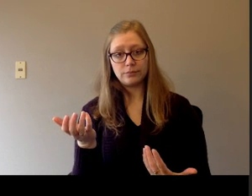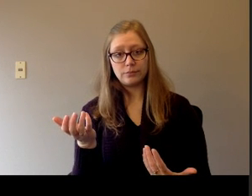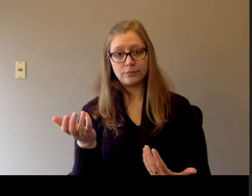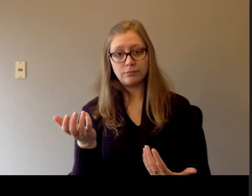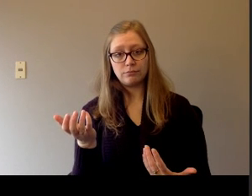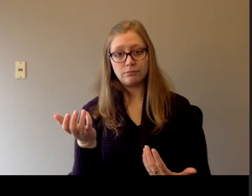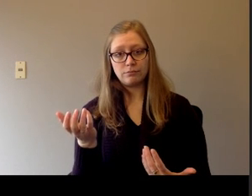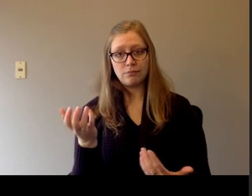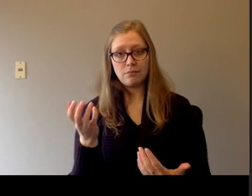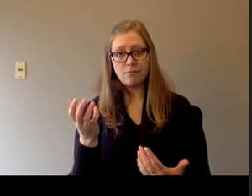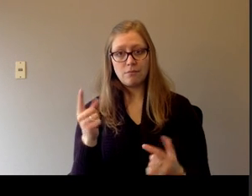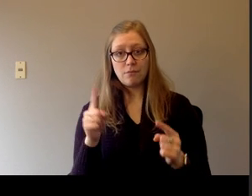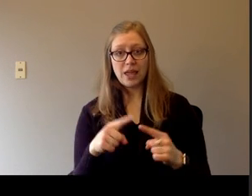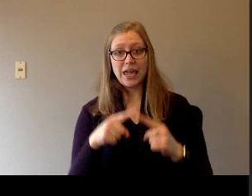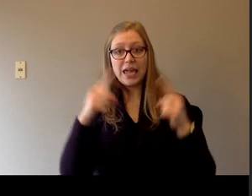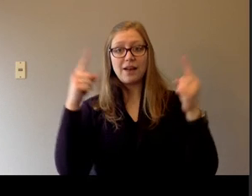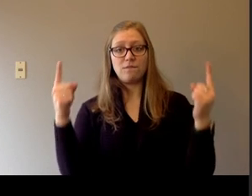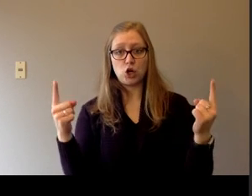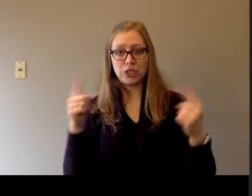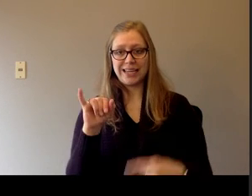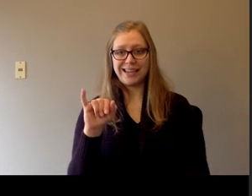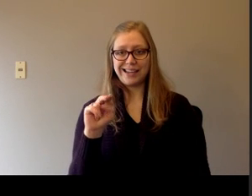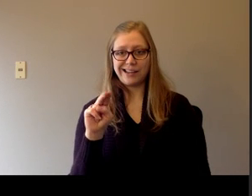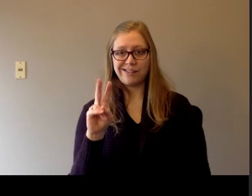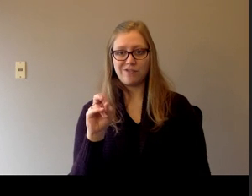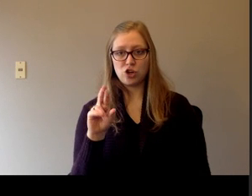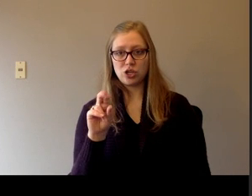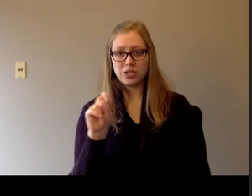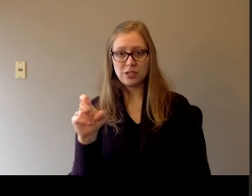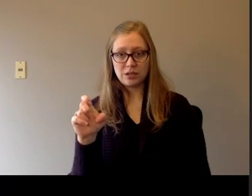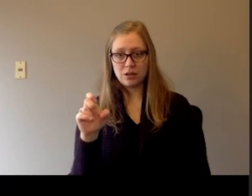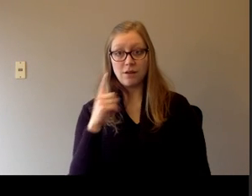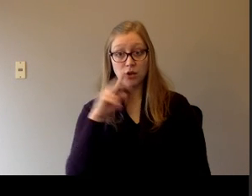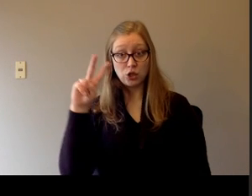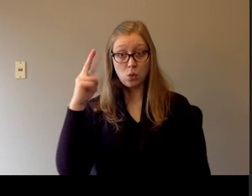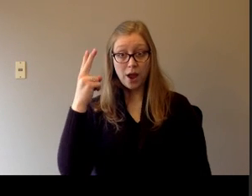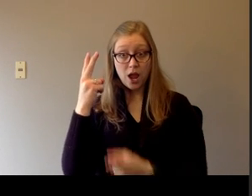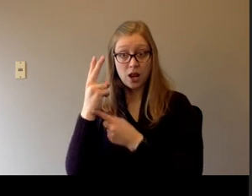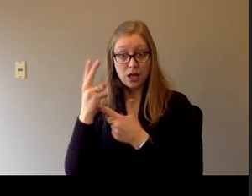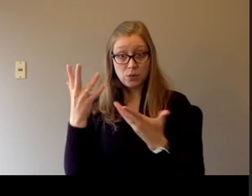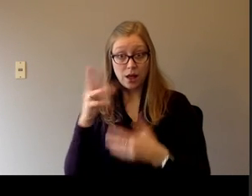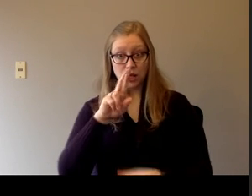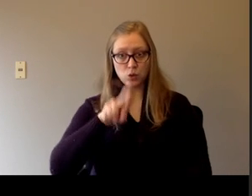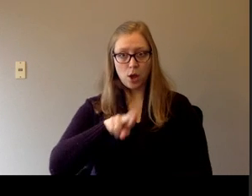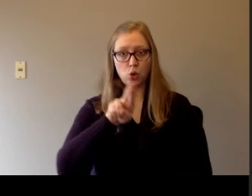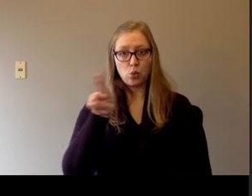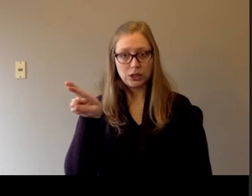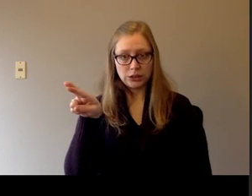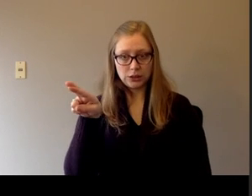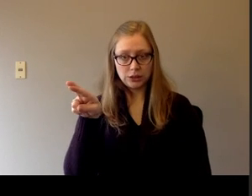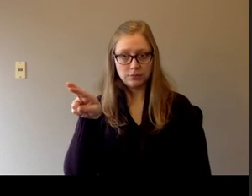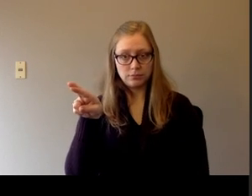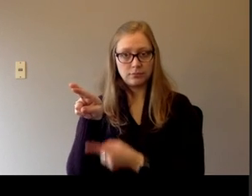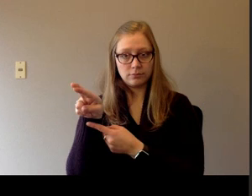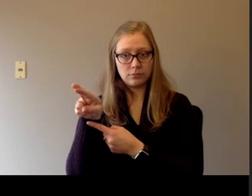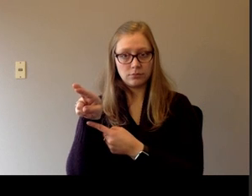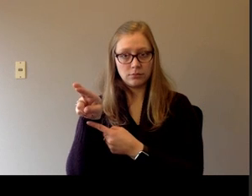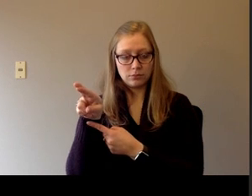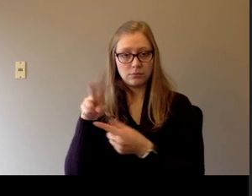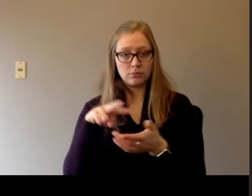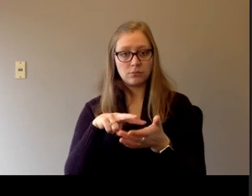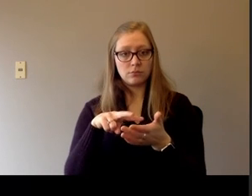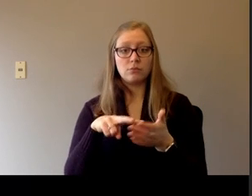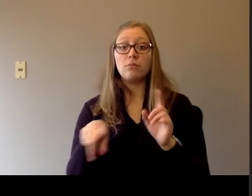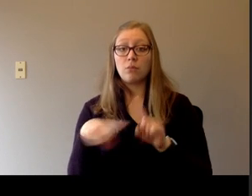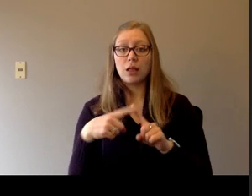inverse operation of squaring something is the square root. We also know that the answer to this algebra equation has